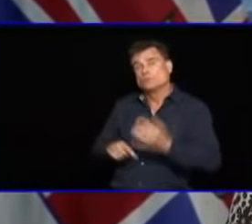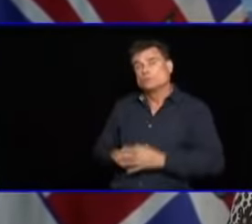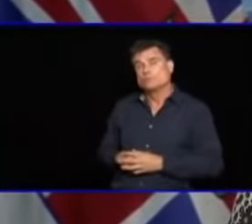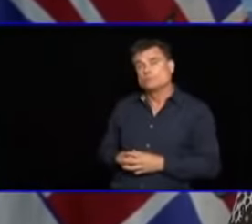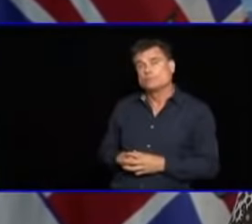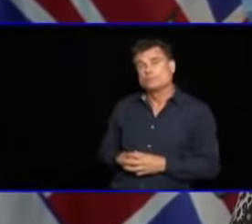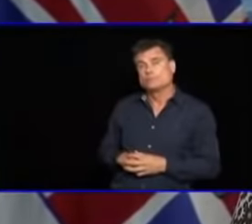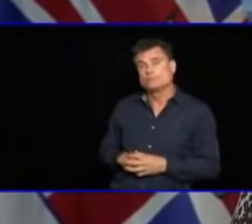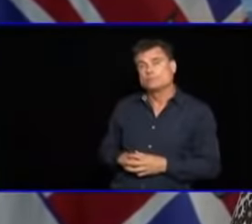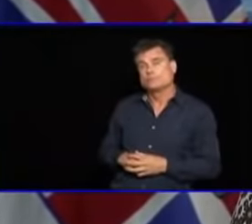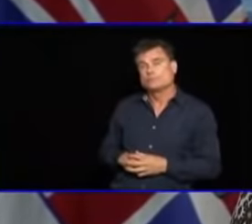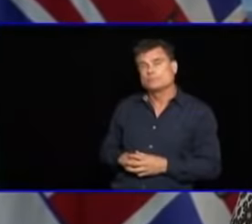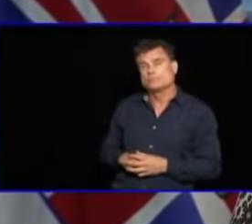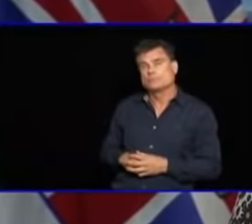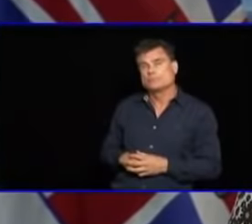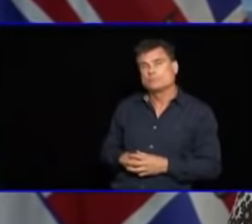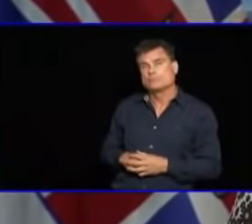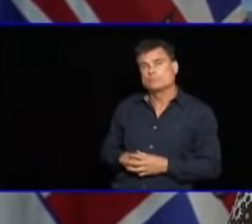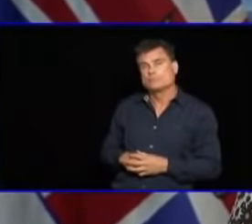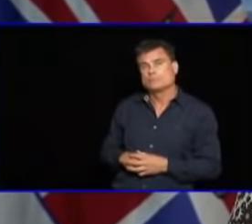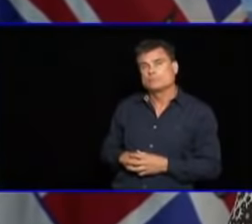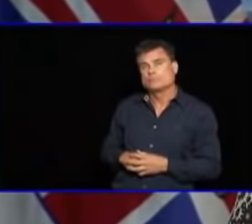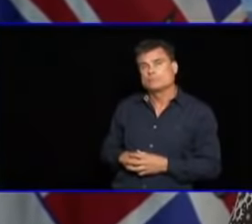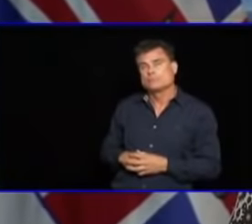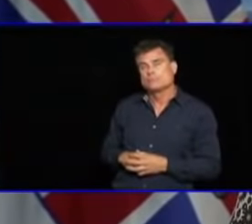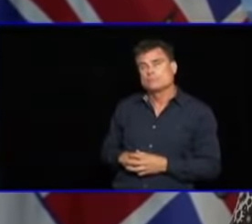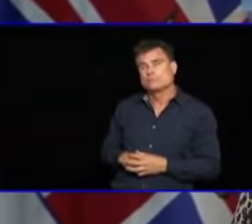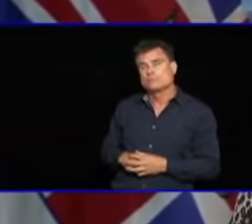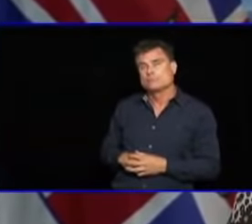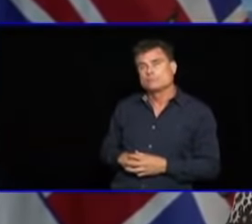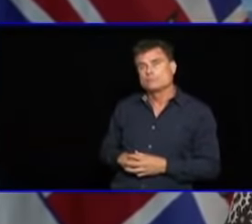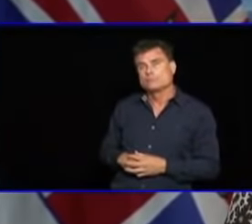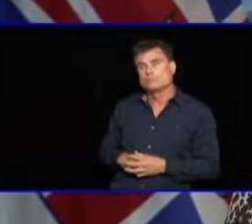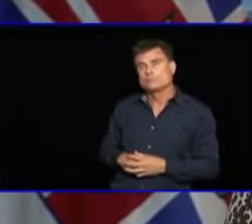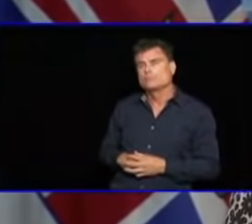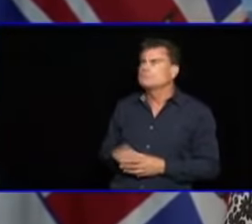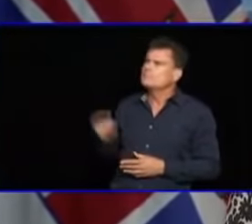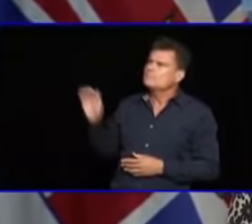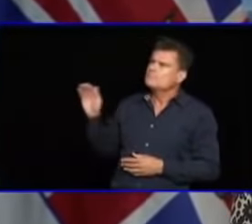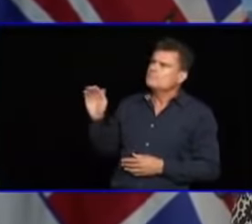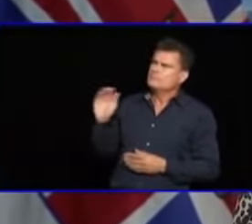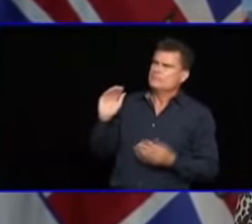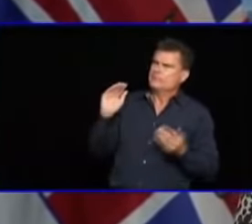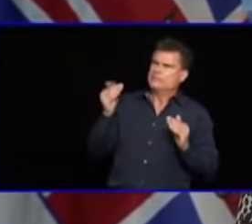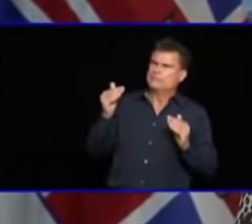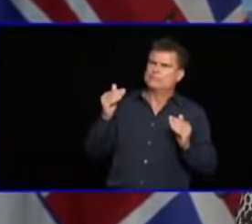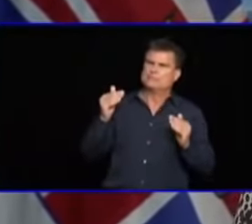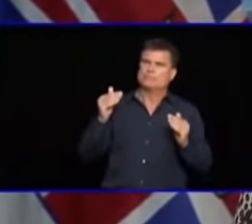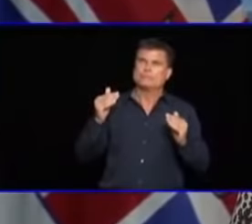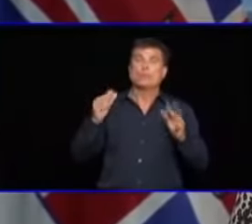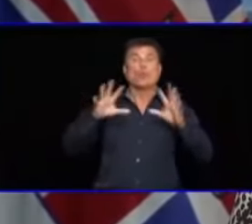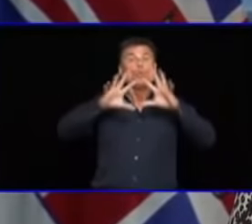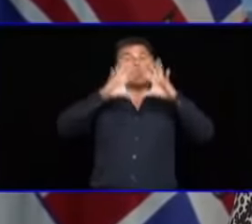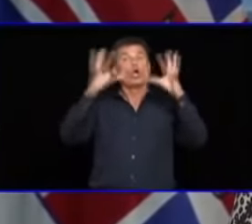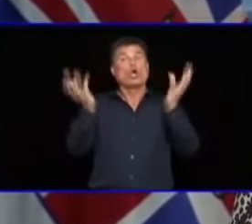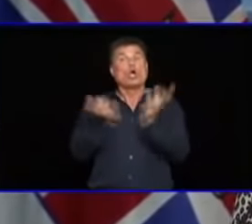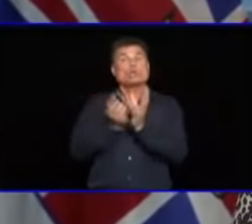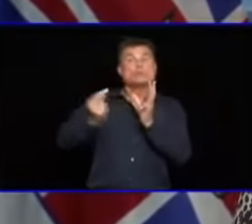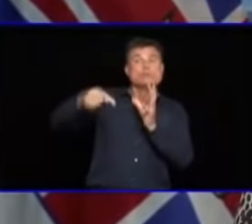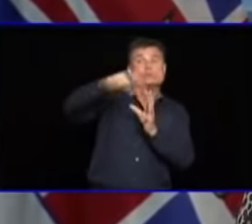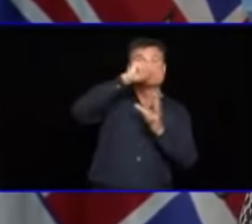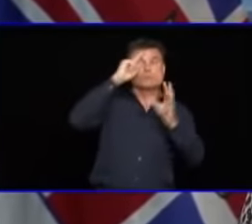Dr. Henry, my understanding is that flu cases have been very low this season in the Southern Hemisphere. So how does that